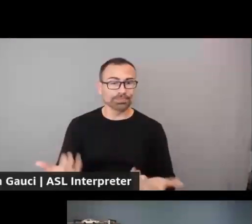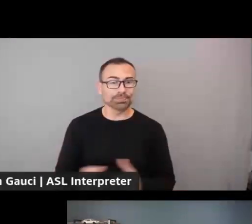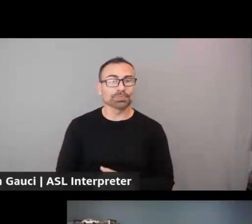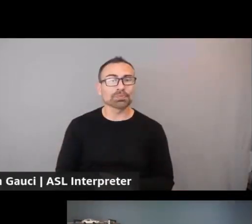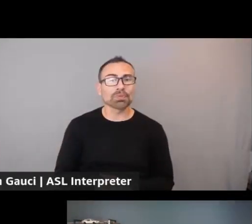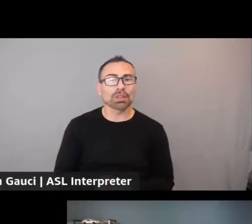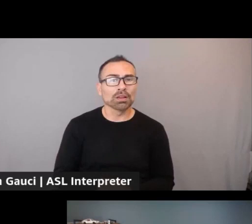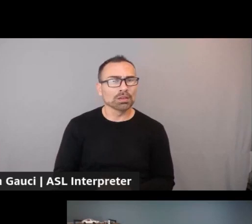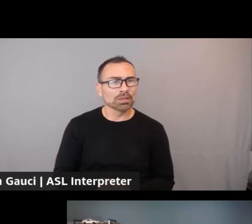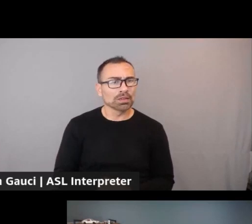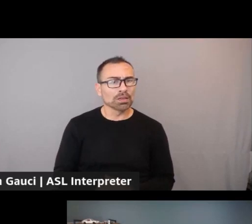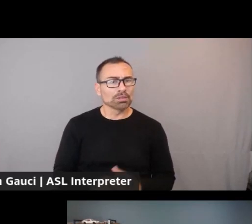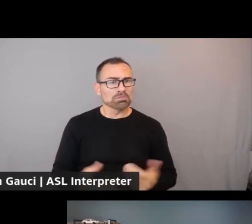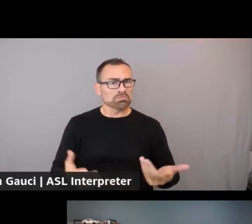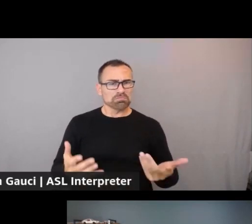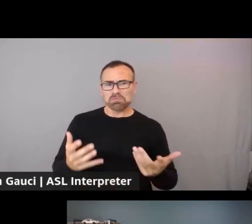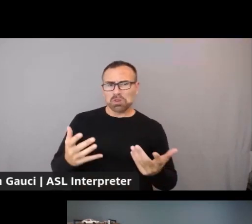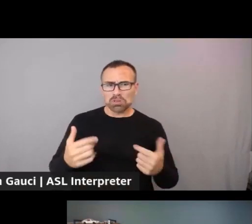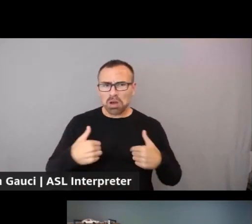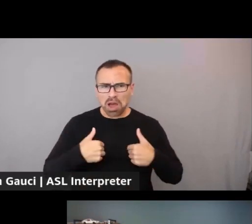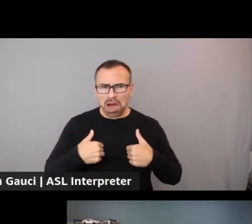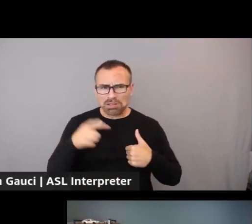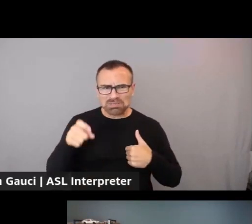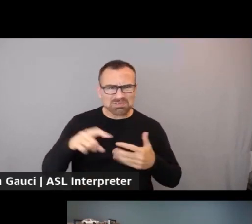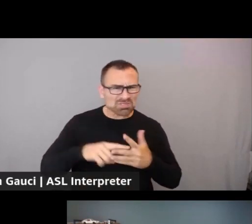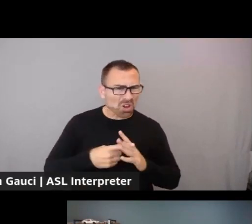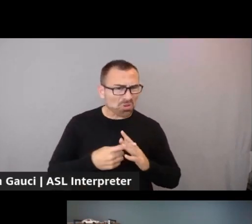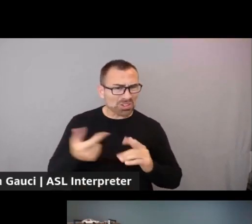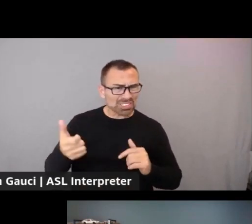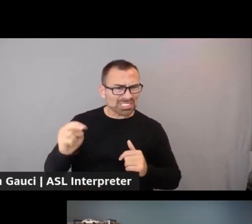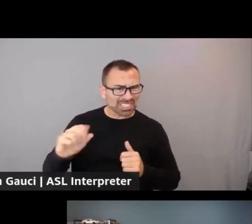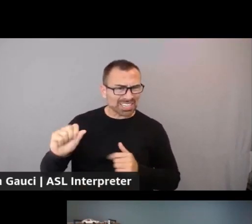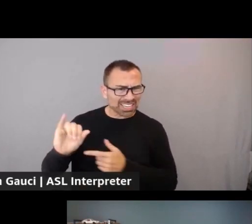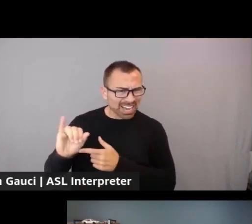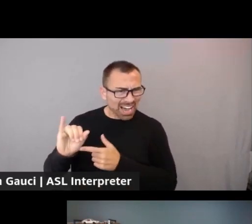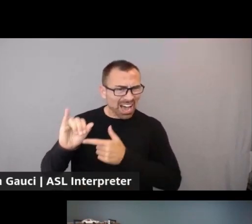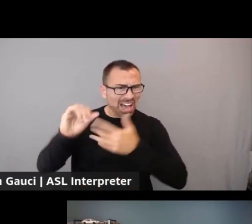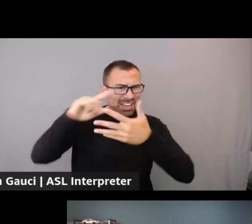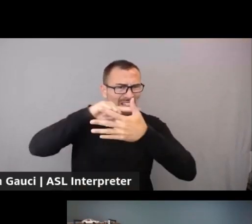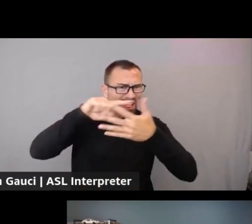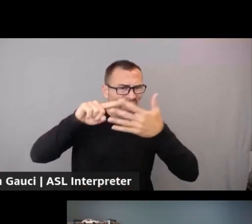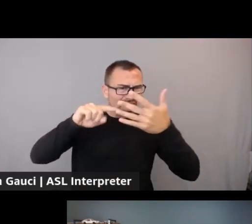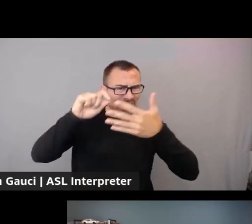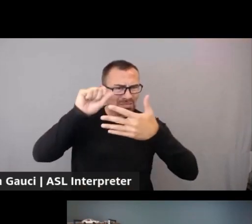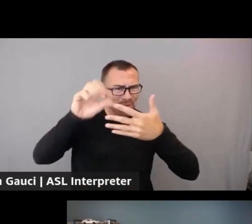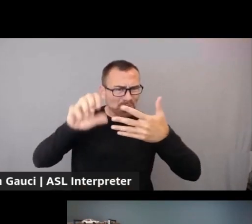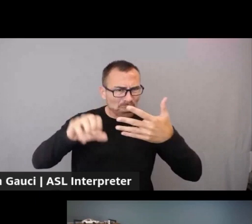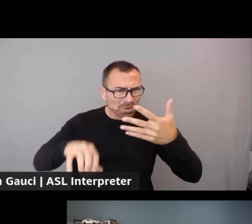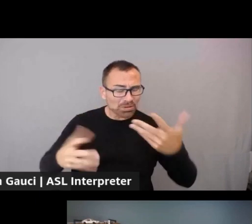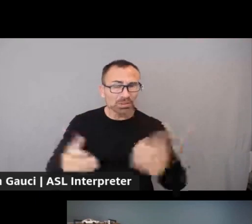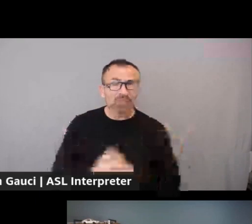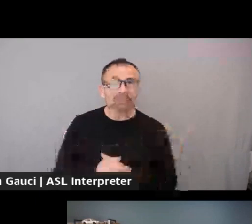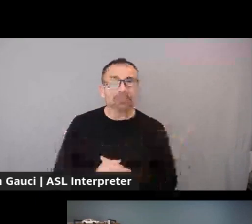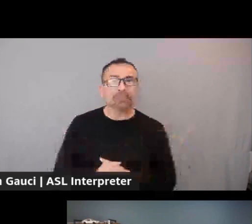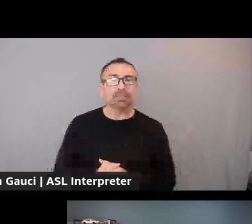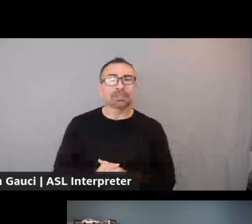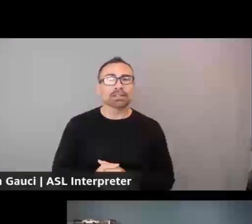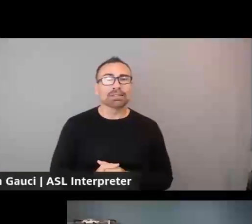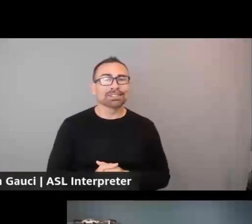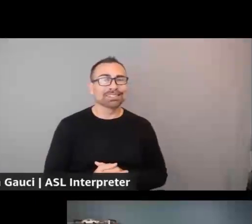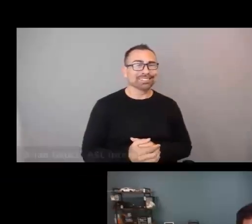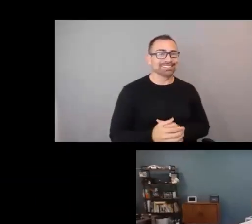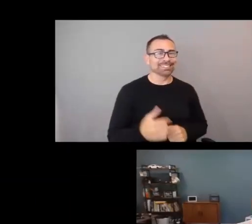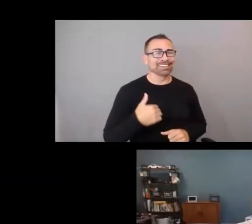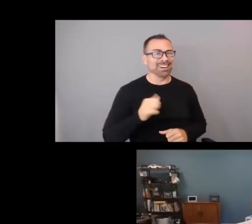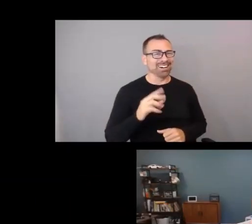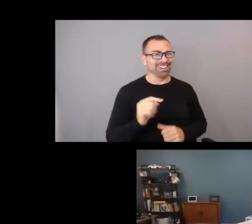Should I start from the Gen AI and go way up there? You should, but I will point out that everybody now knows